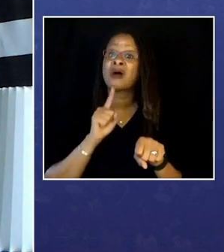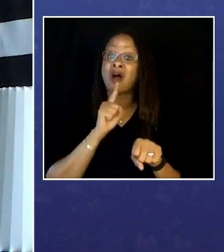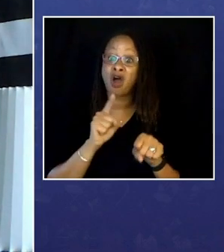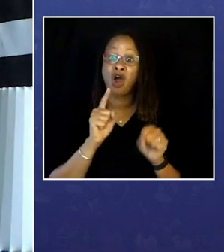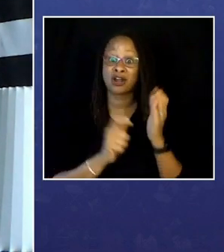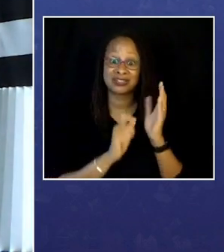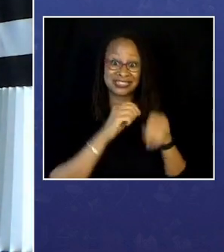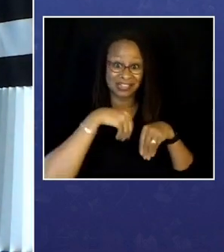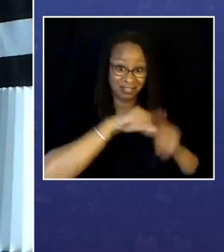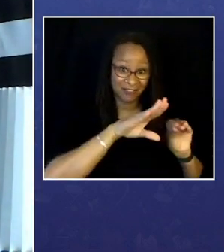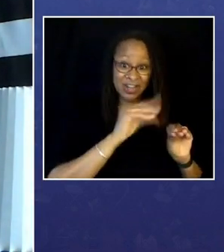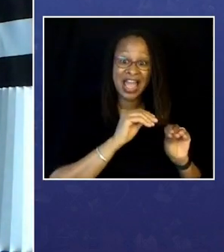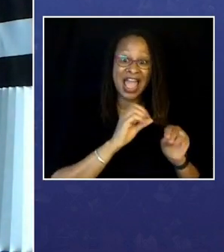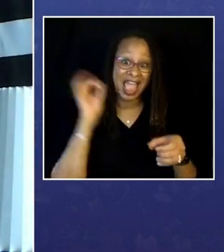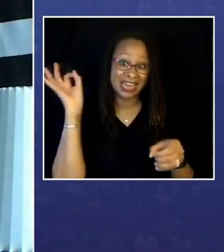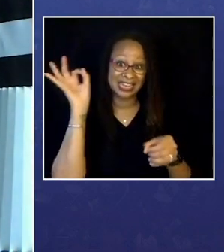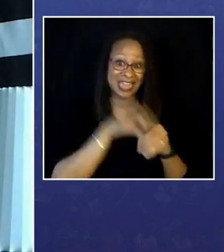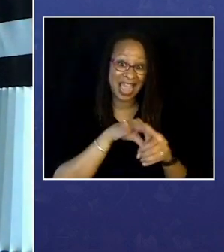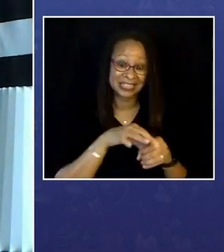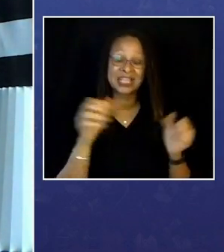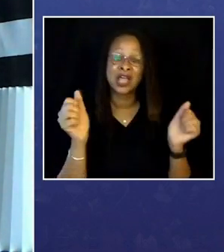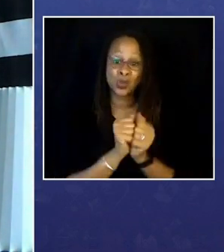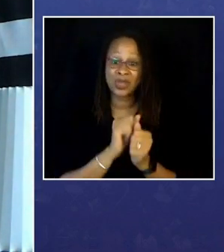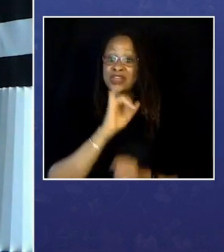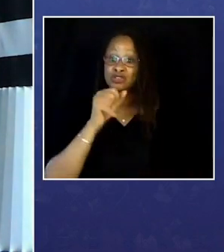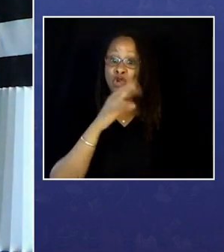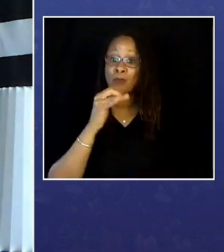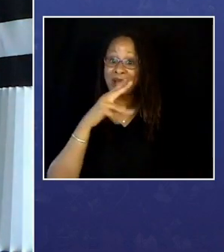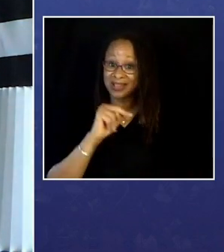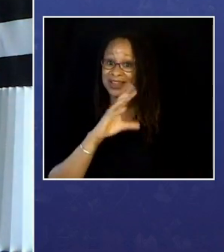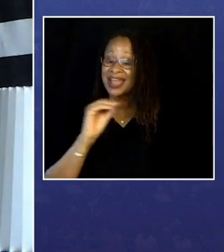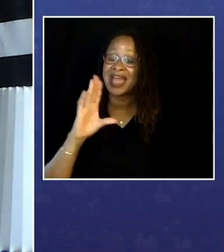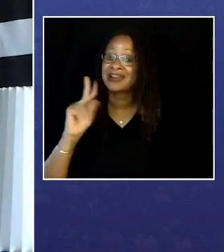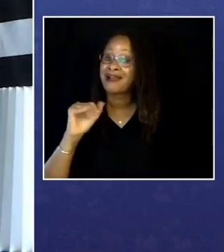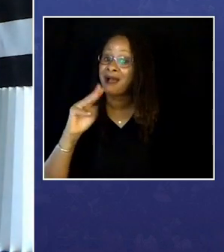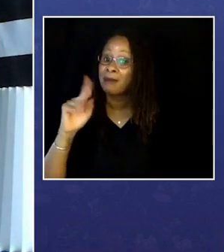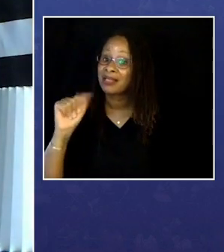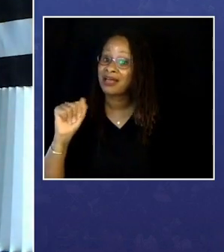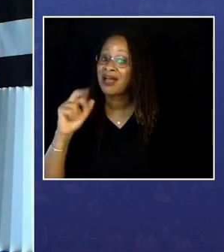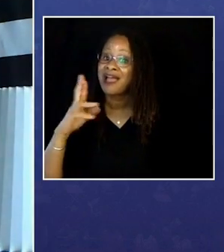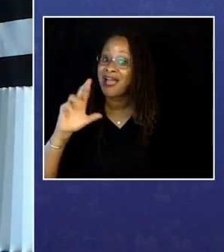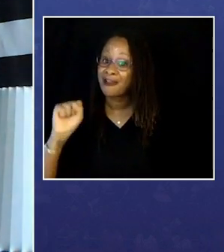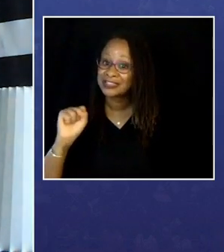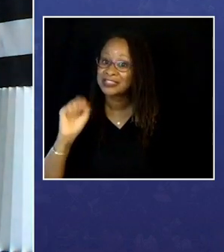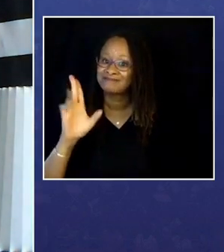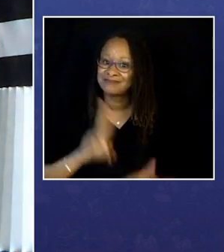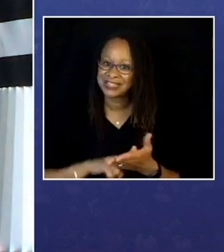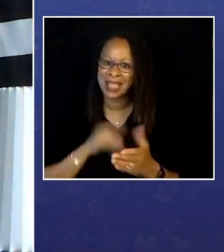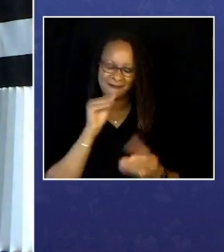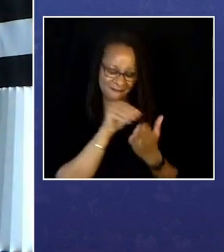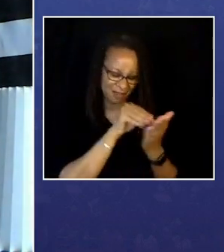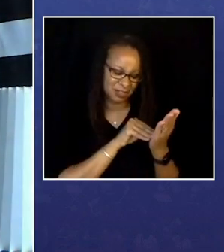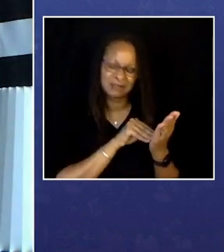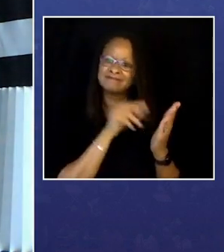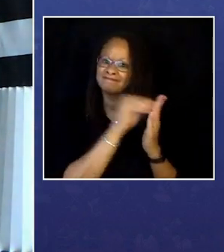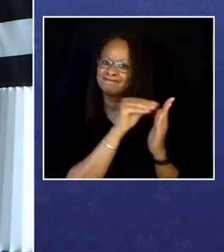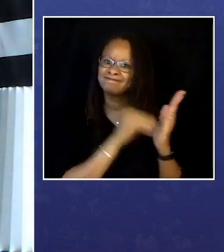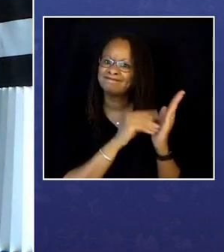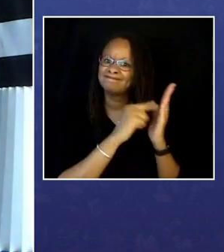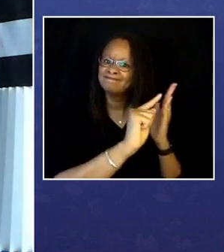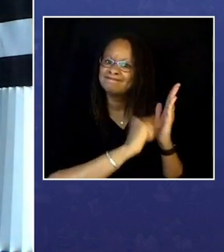and cast with Joe Biden and Kamala Harris's names filled in. Of course, from Minnesota